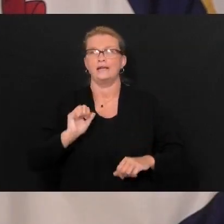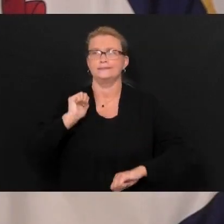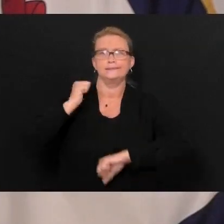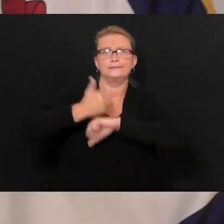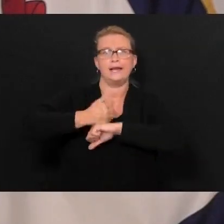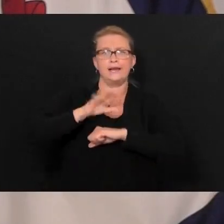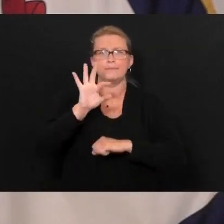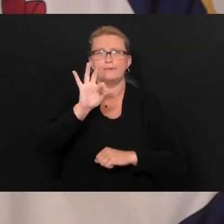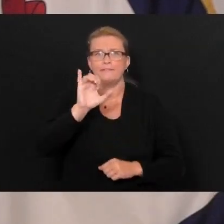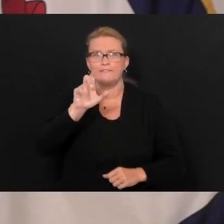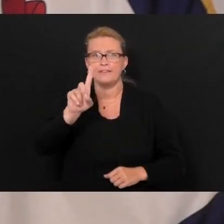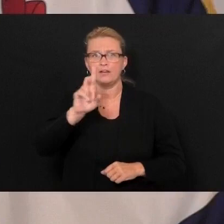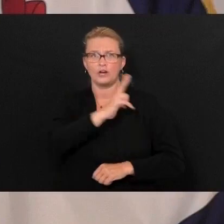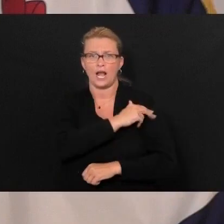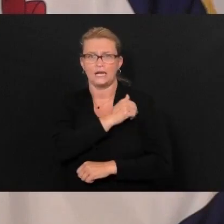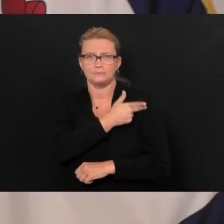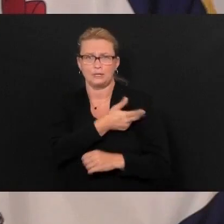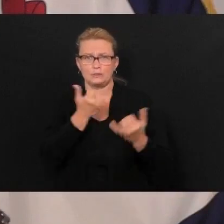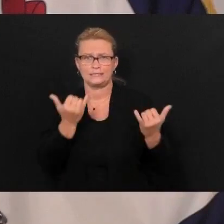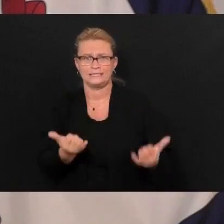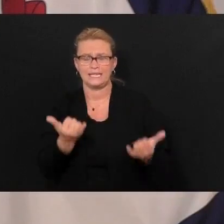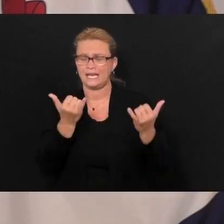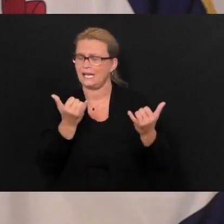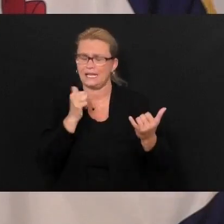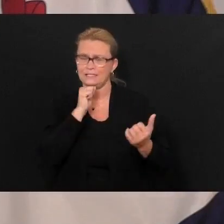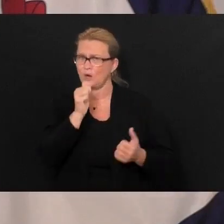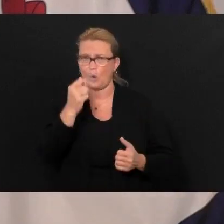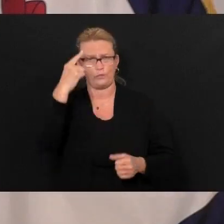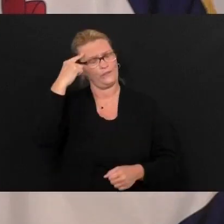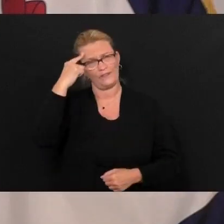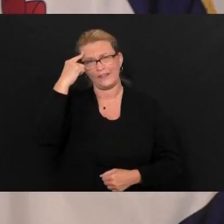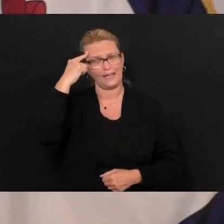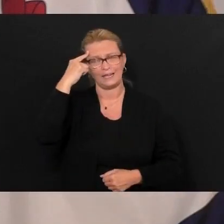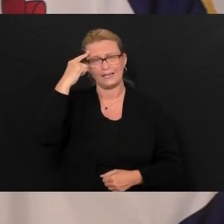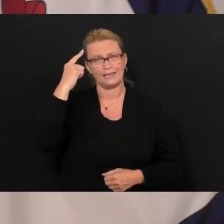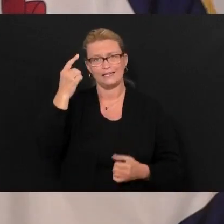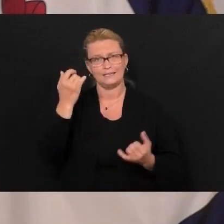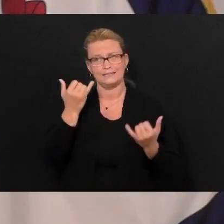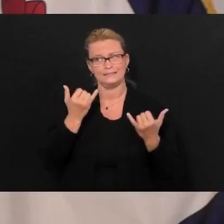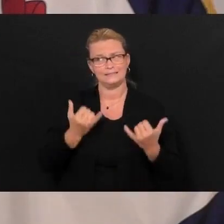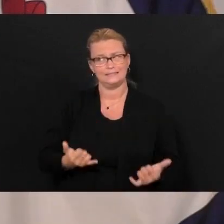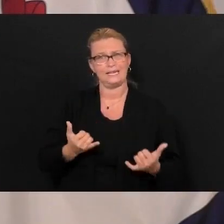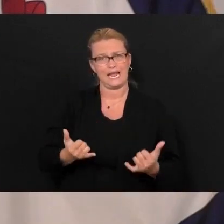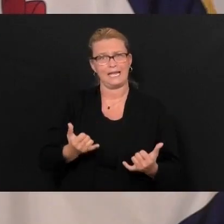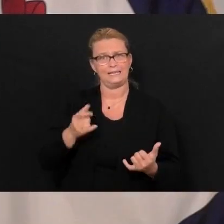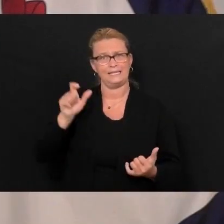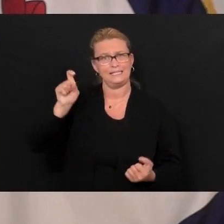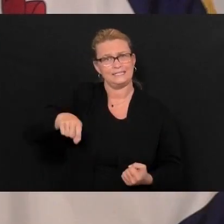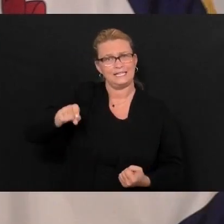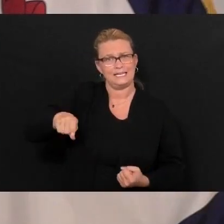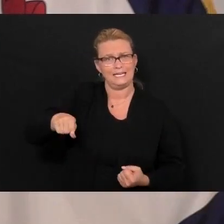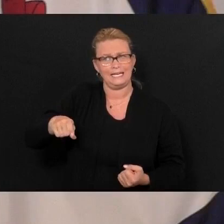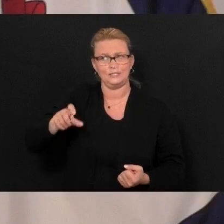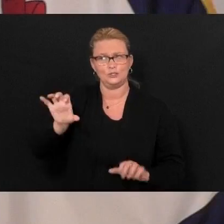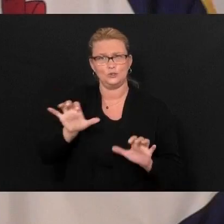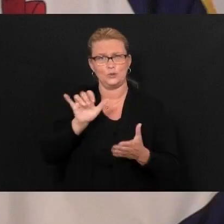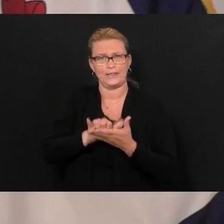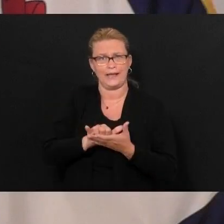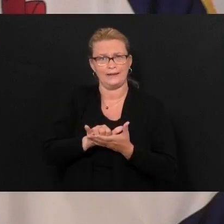hospital today, I just don't think that today that there's probably that need